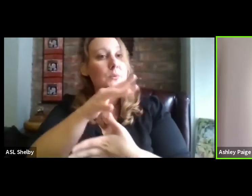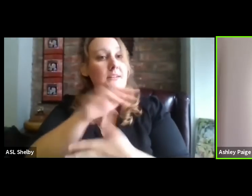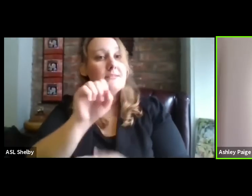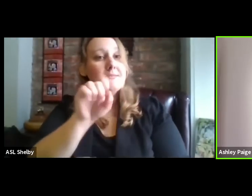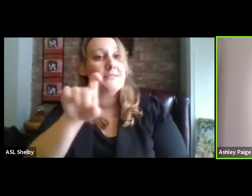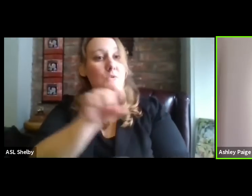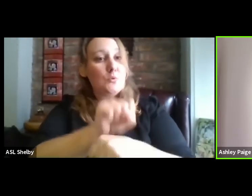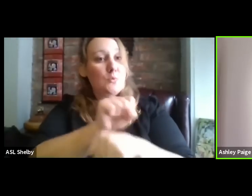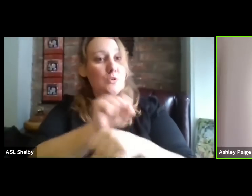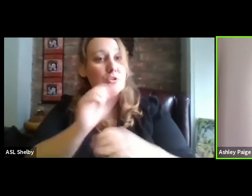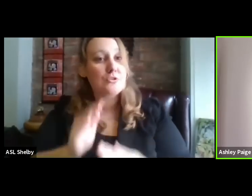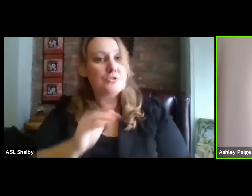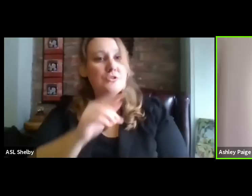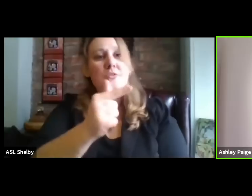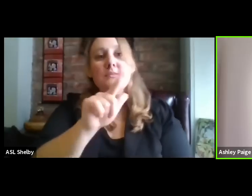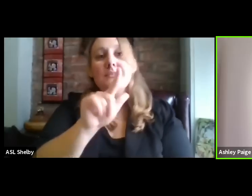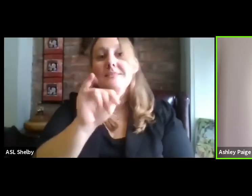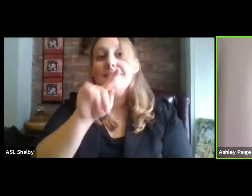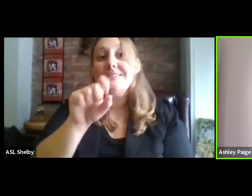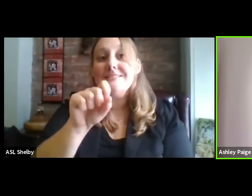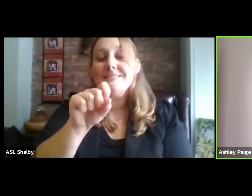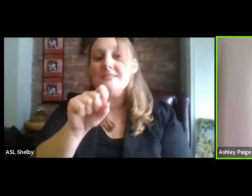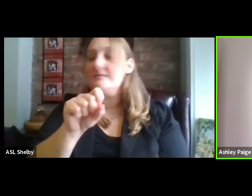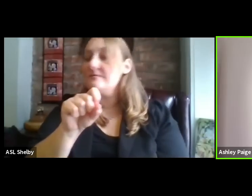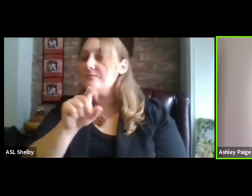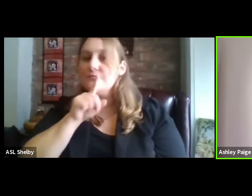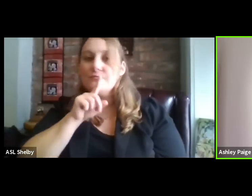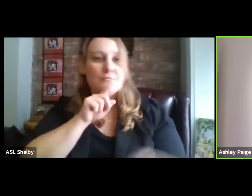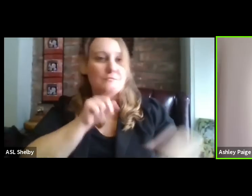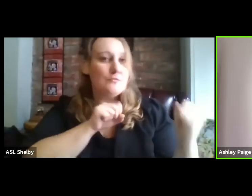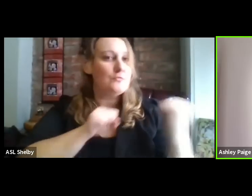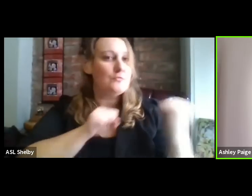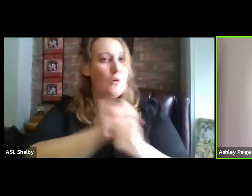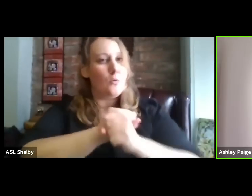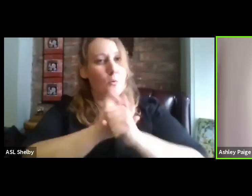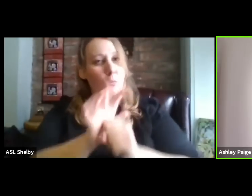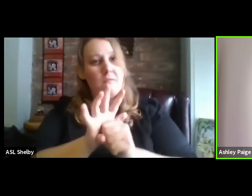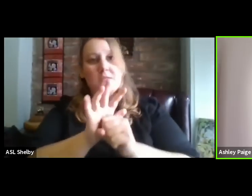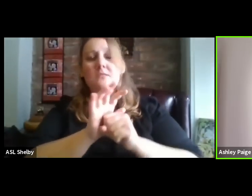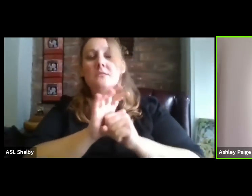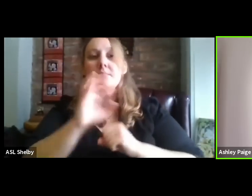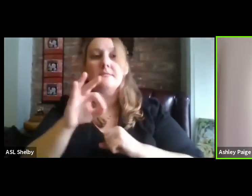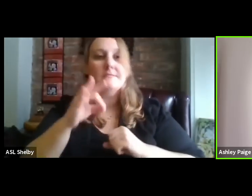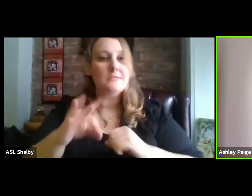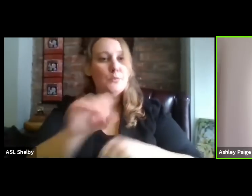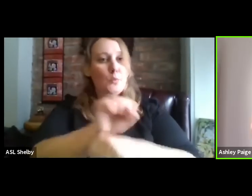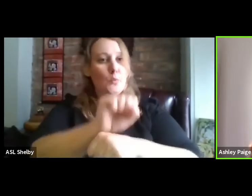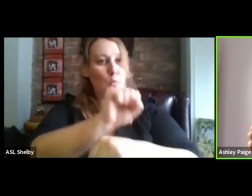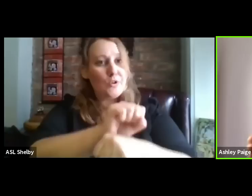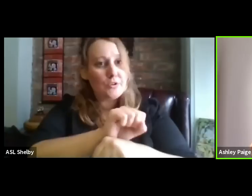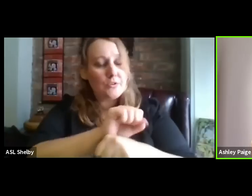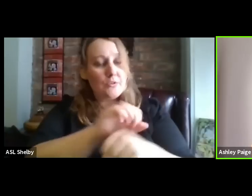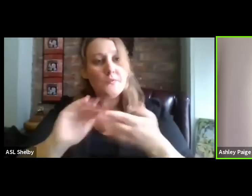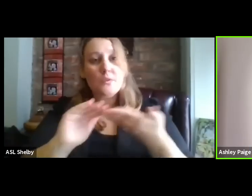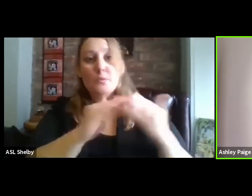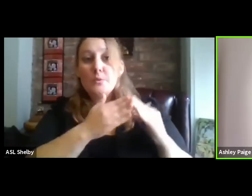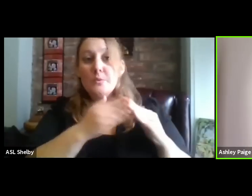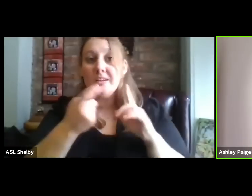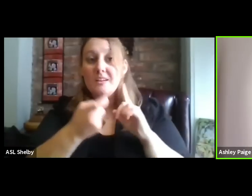the front line doing COVID-19 relief work and bringing the community from jail into